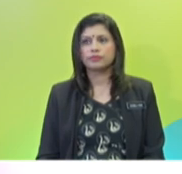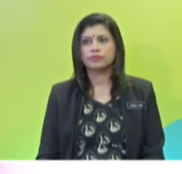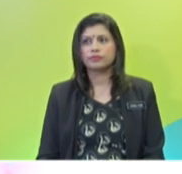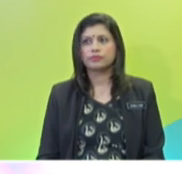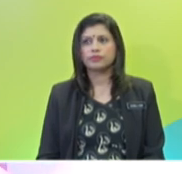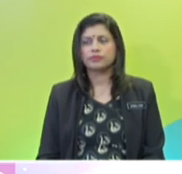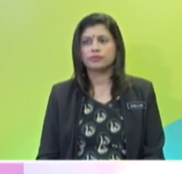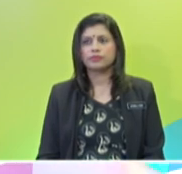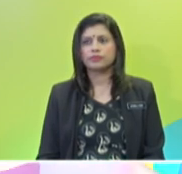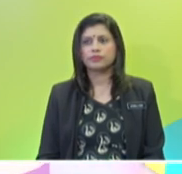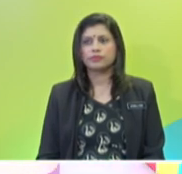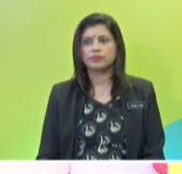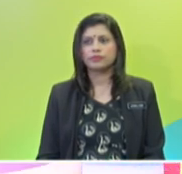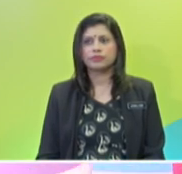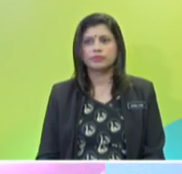5. Which picture is it?